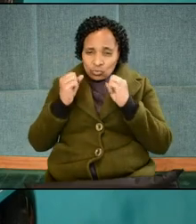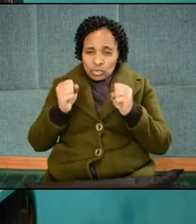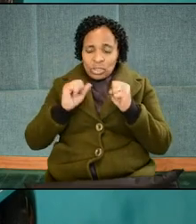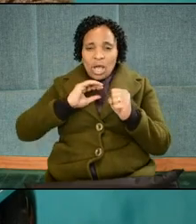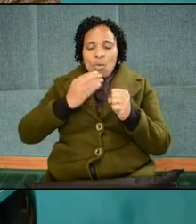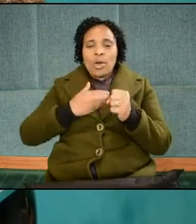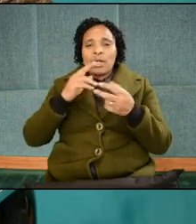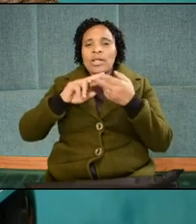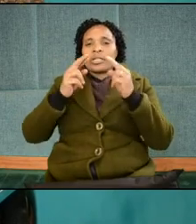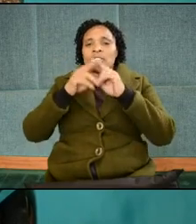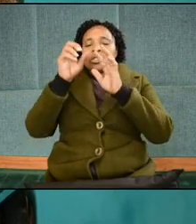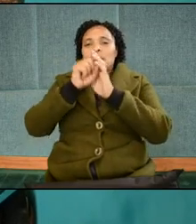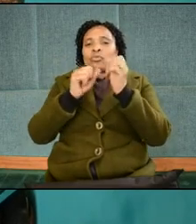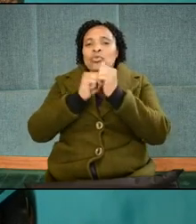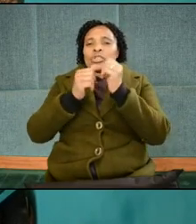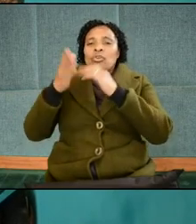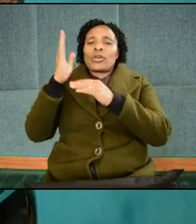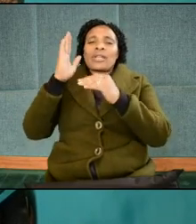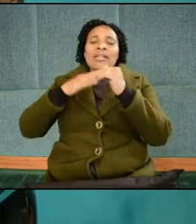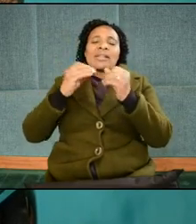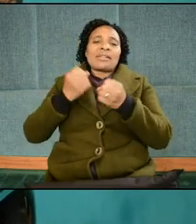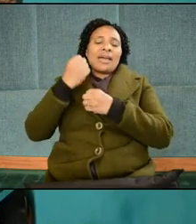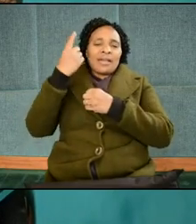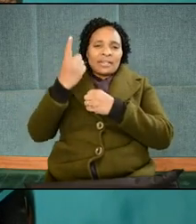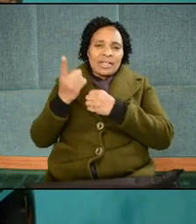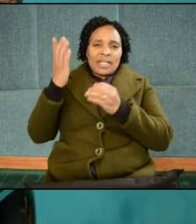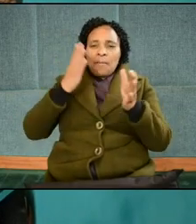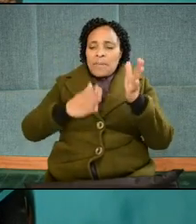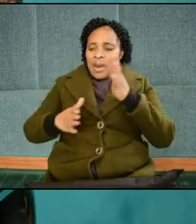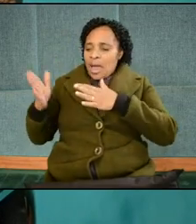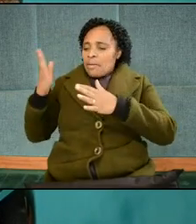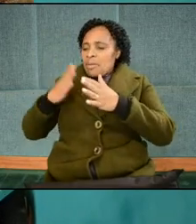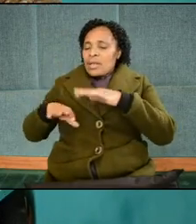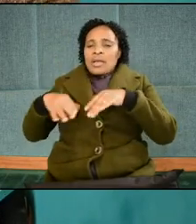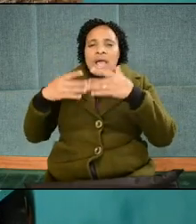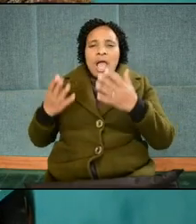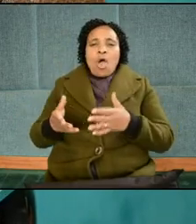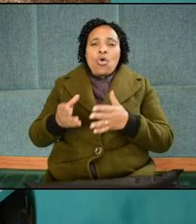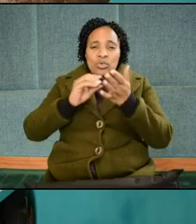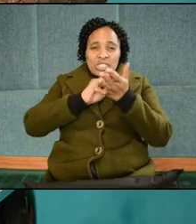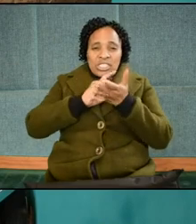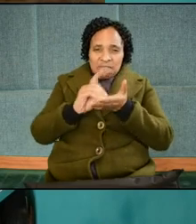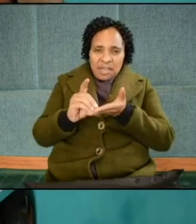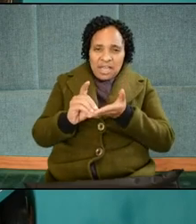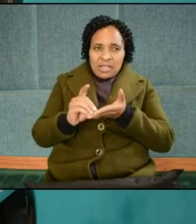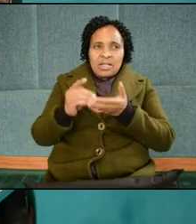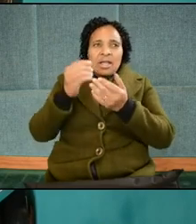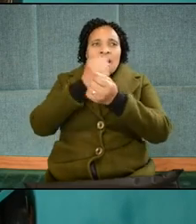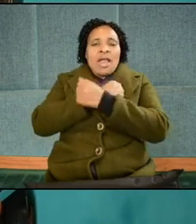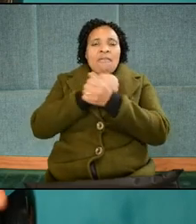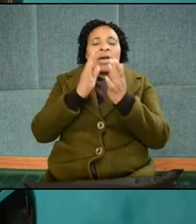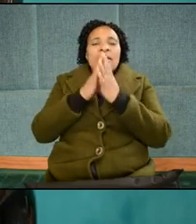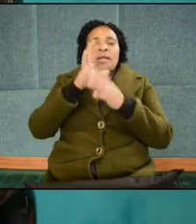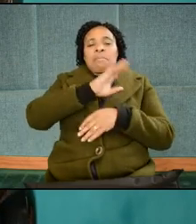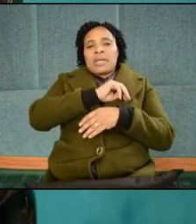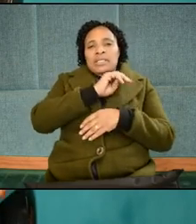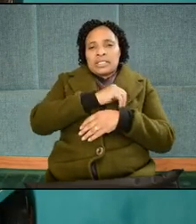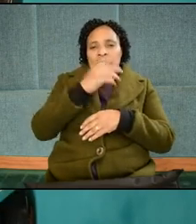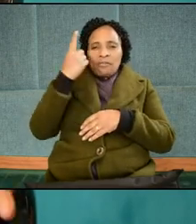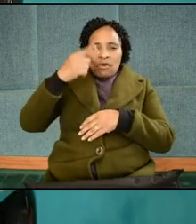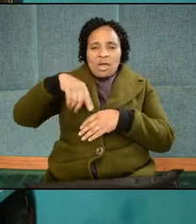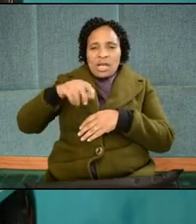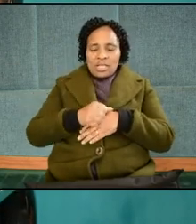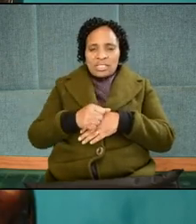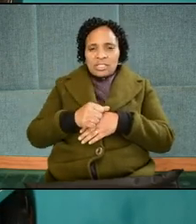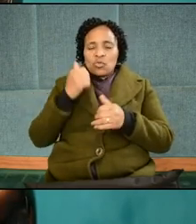God than understanding his plan for our divine, his divine love and mercy mm-hmm. for us. And